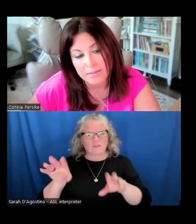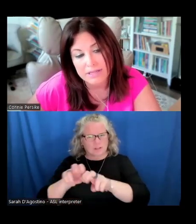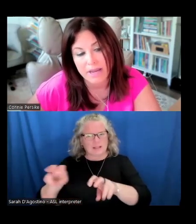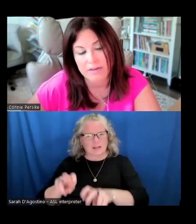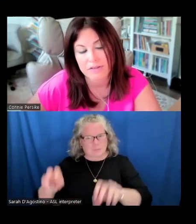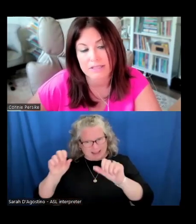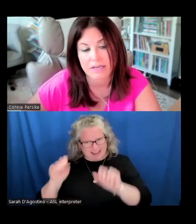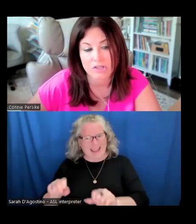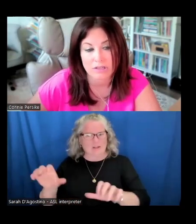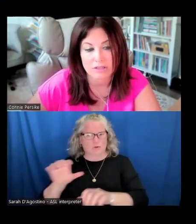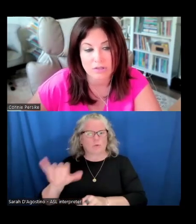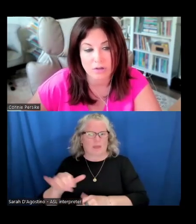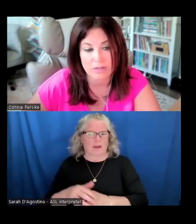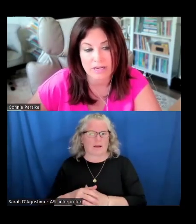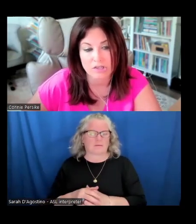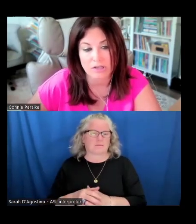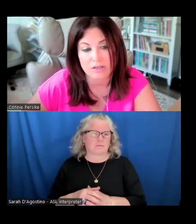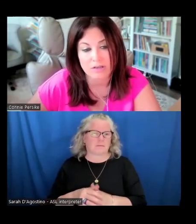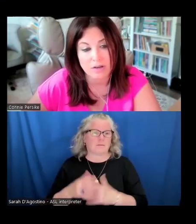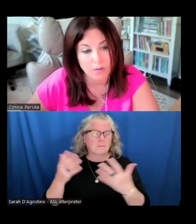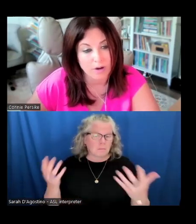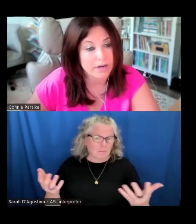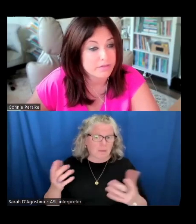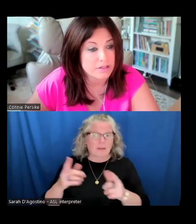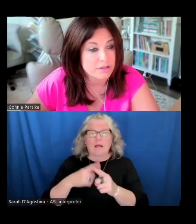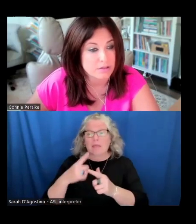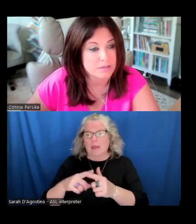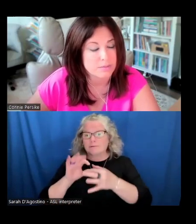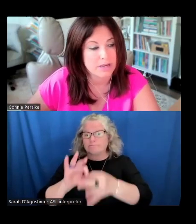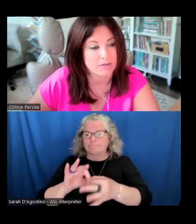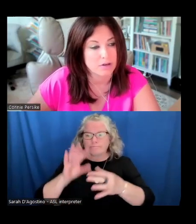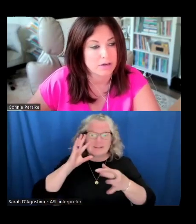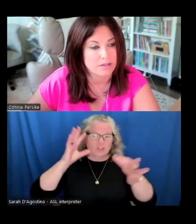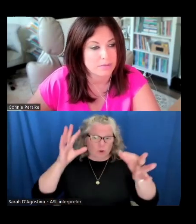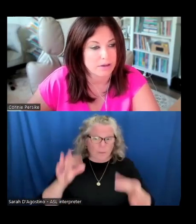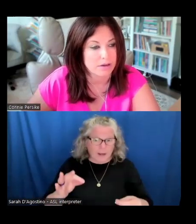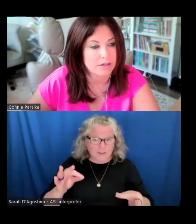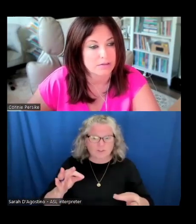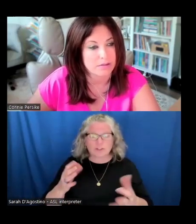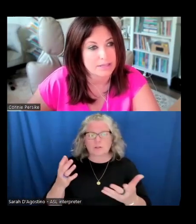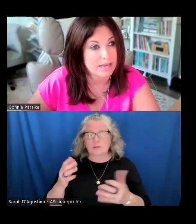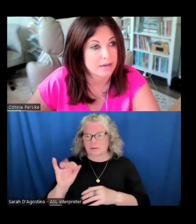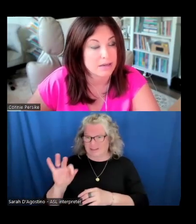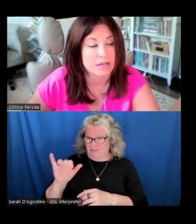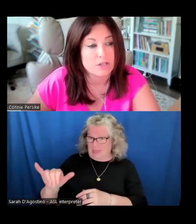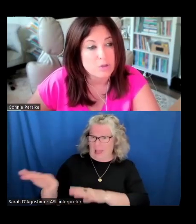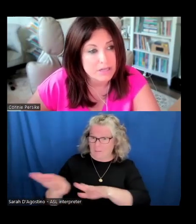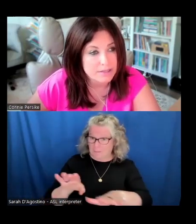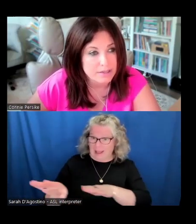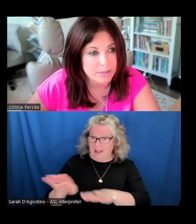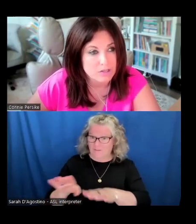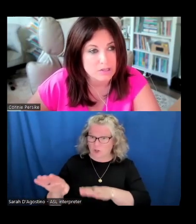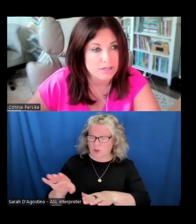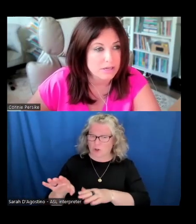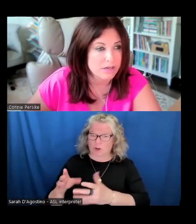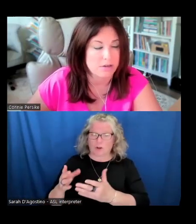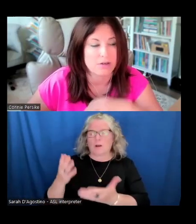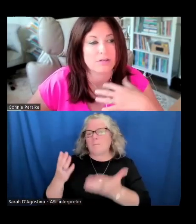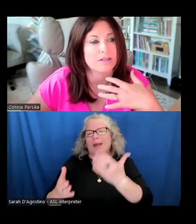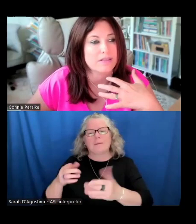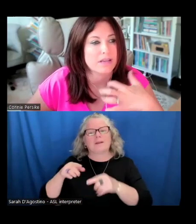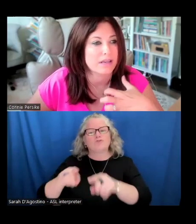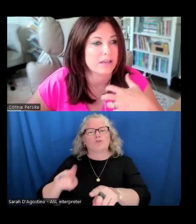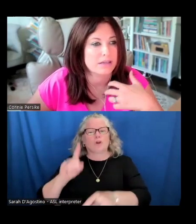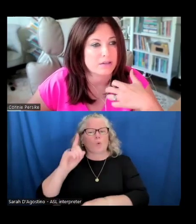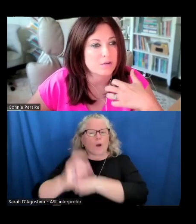when it comes to manifestation determination, or if a student's behavior has had so many suspensions in a